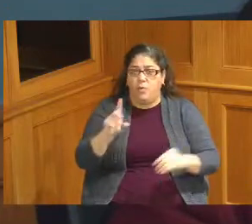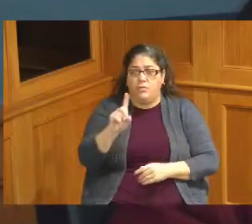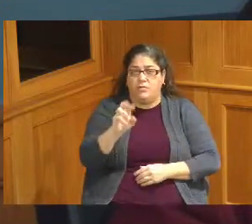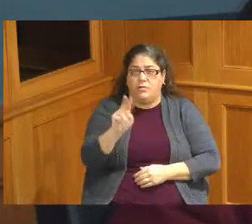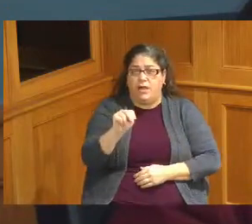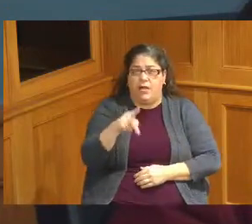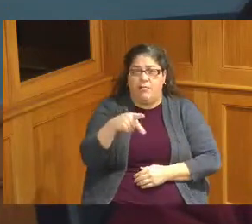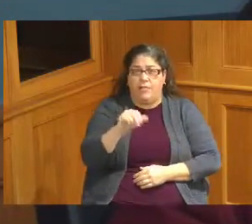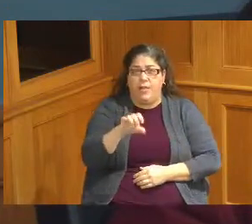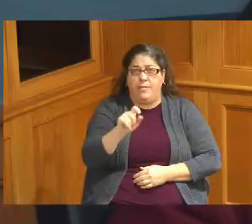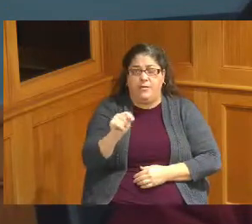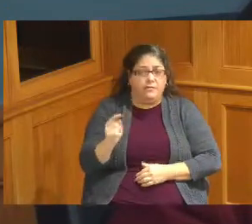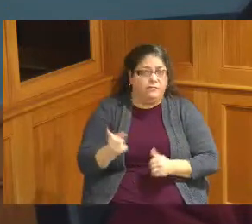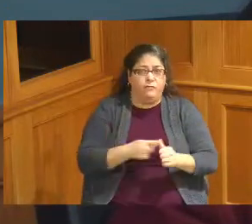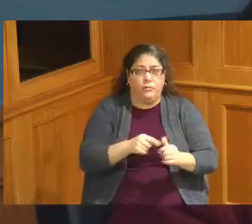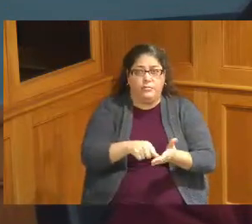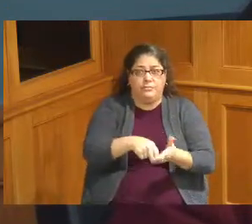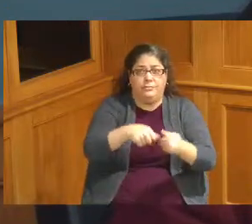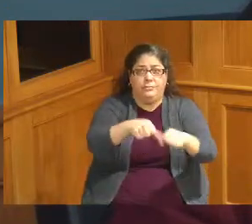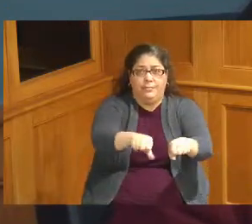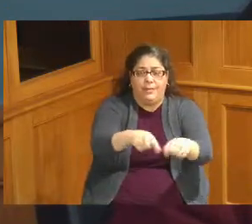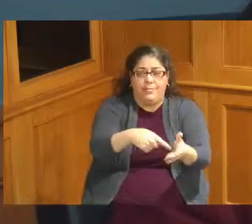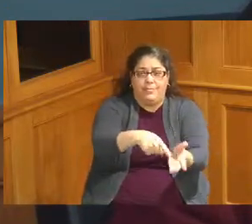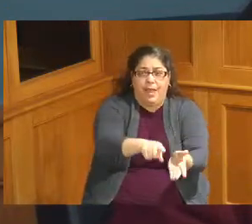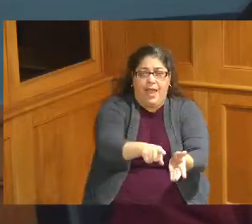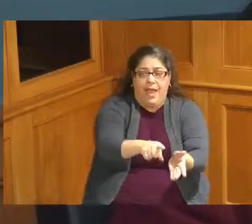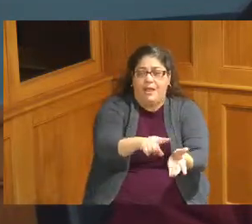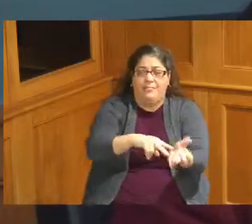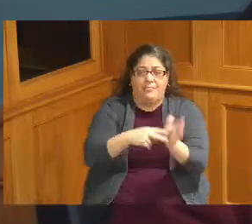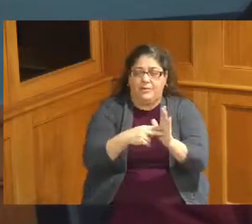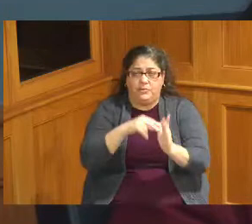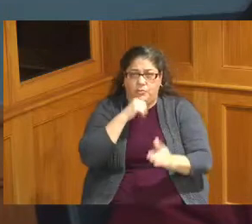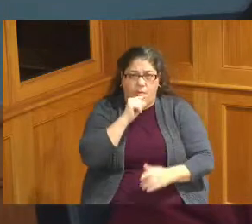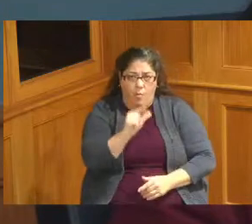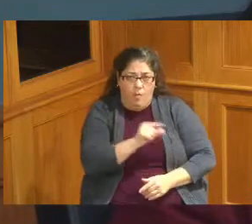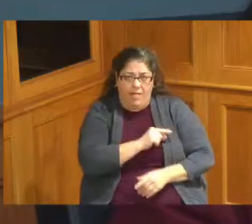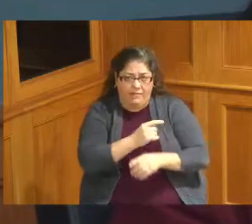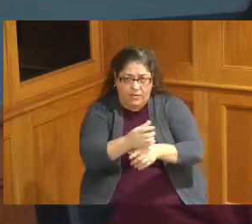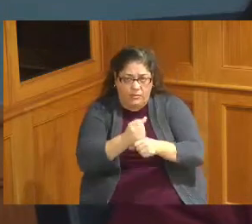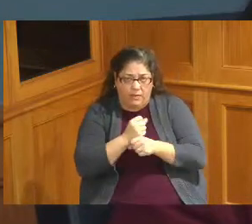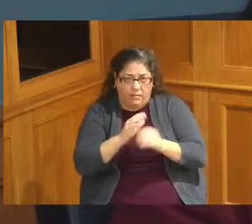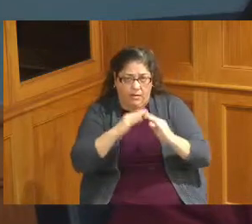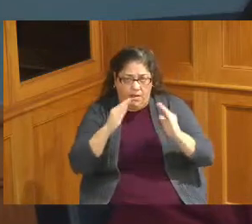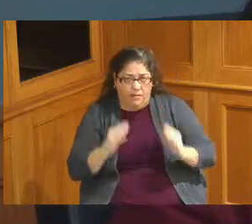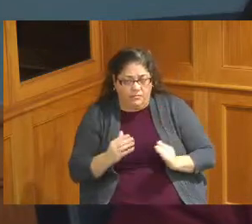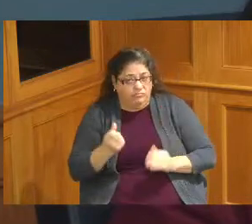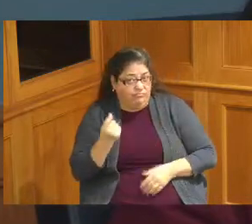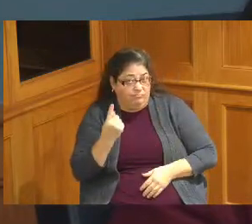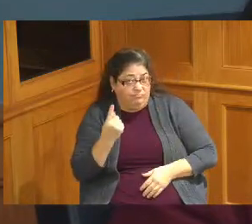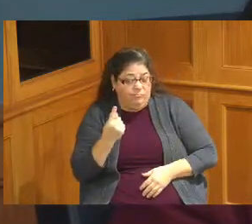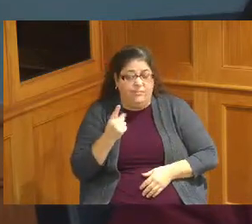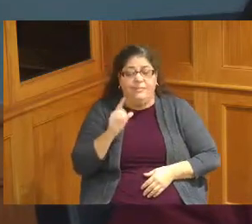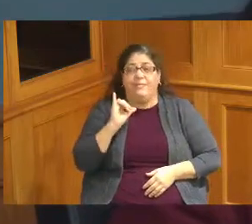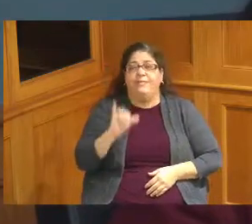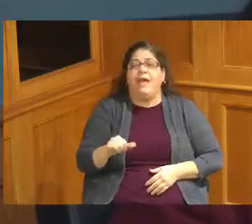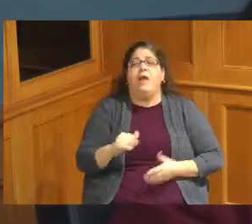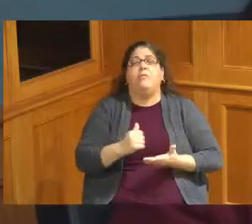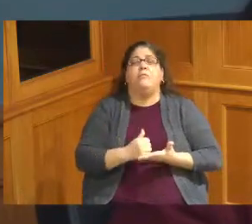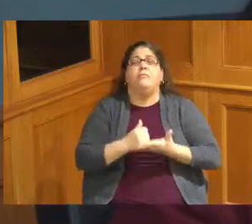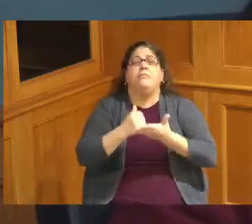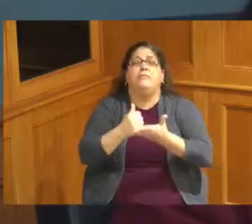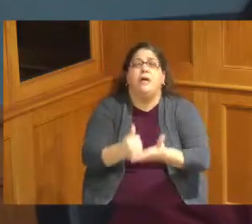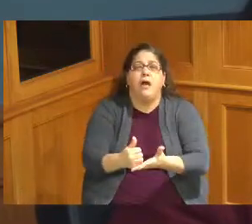payment, you really couldn't buy the house. You didn't qualify. And so what we're doing is setting up these people